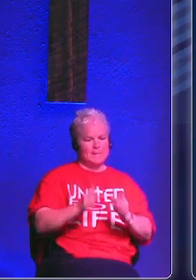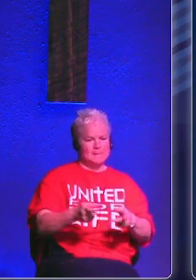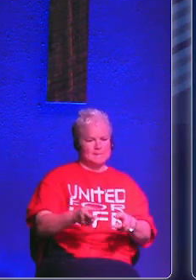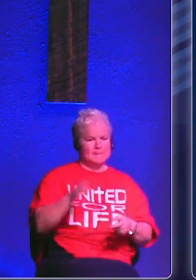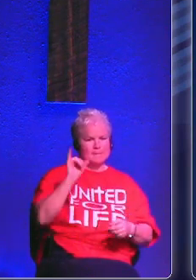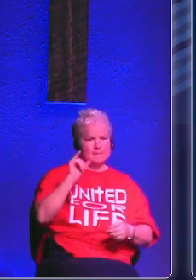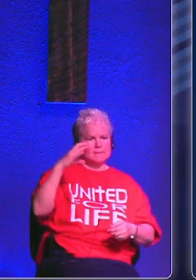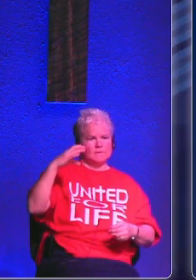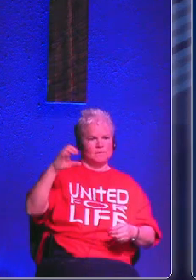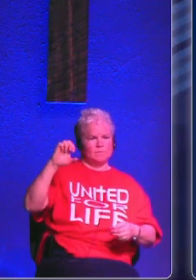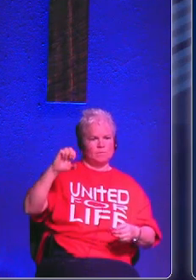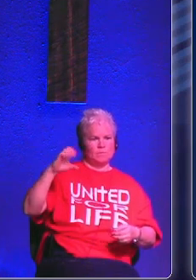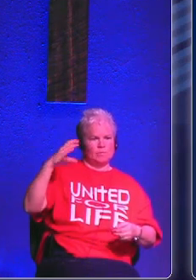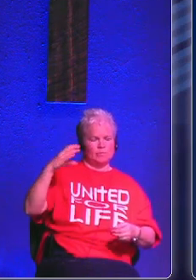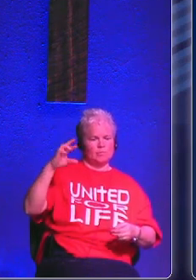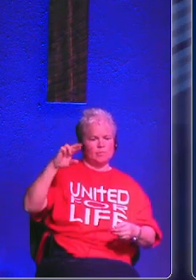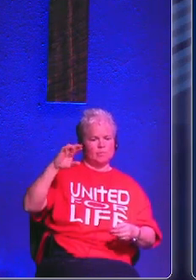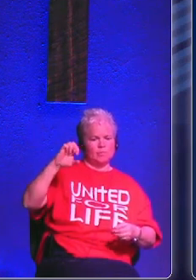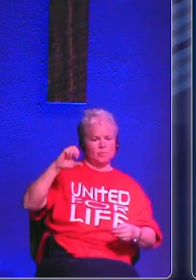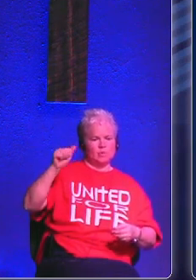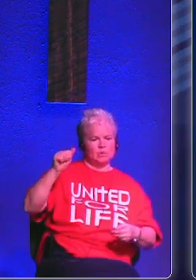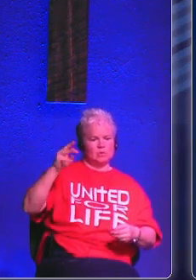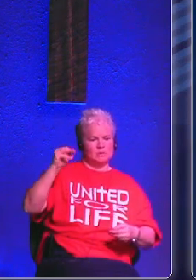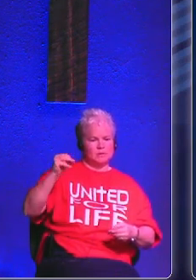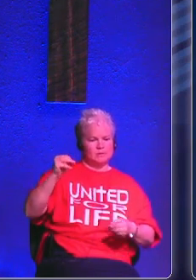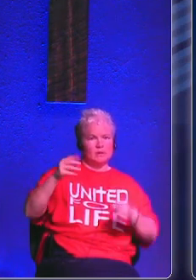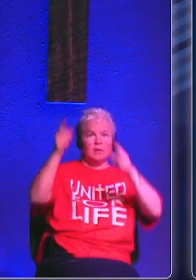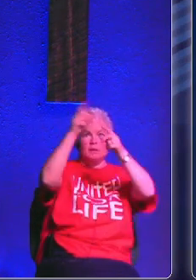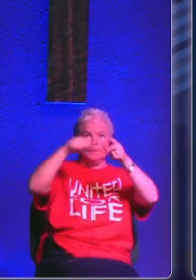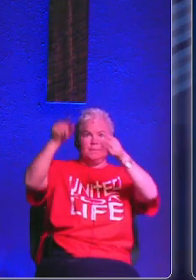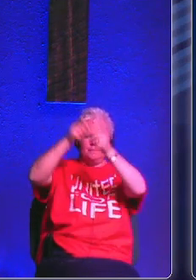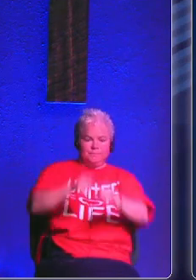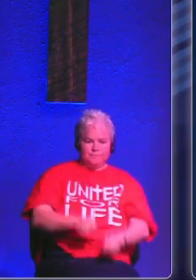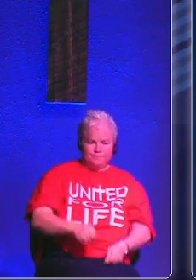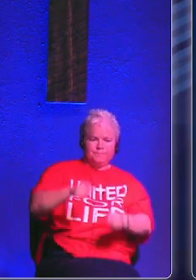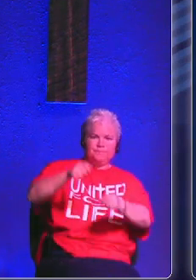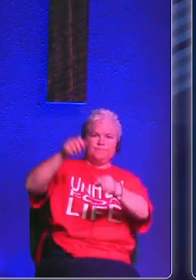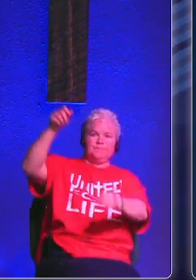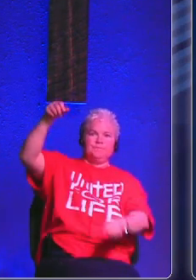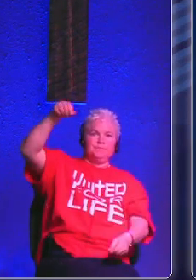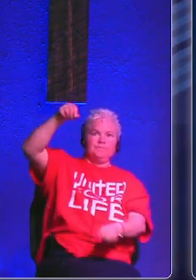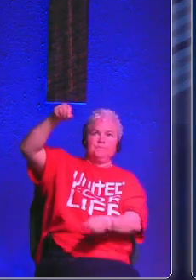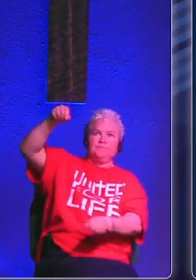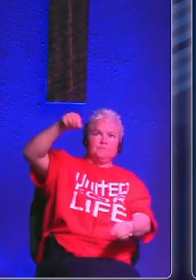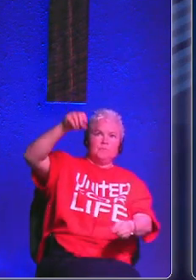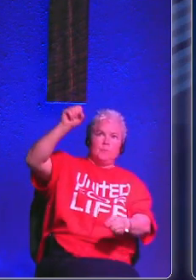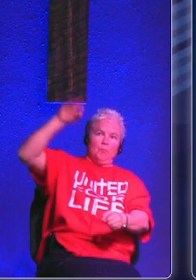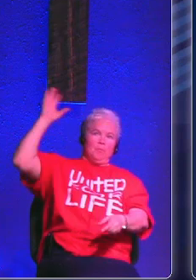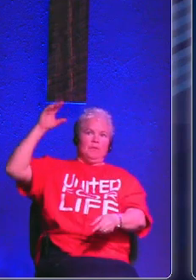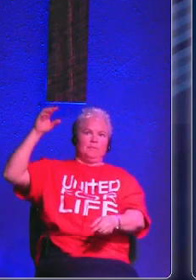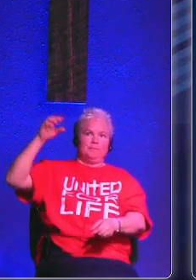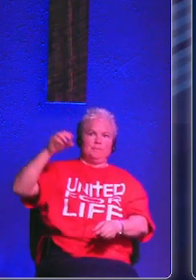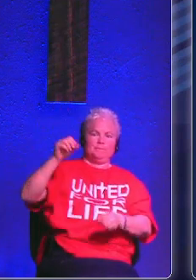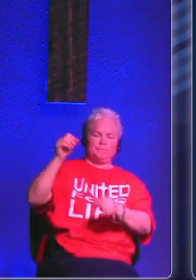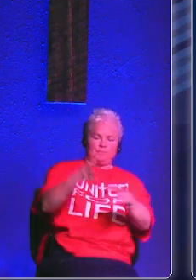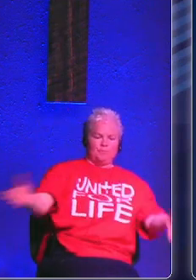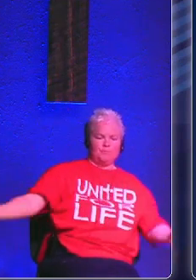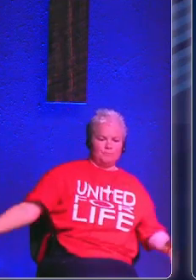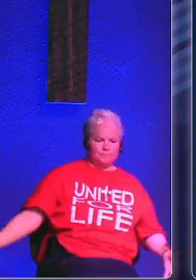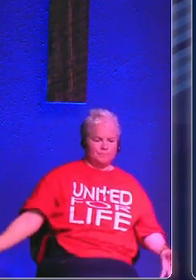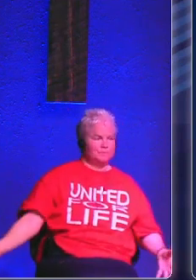sell ice cream and balloons. But then the balloons pop and the ice creams pop off and those people are going to be mad